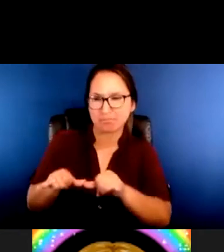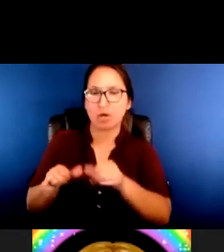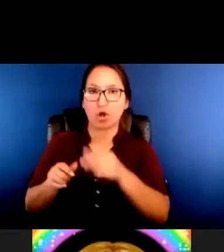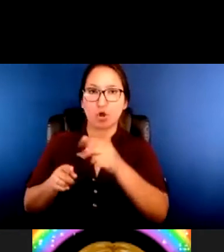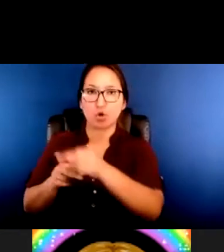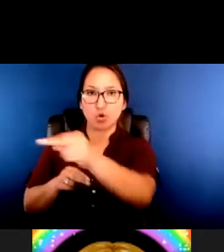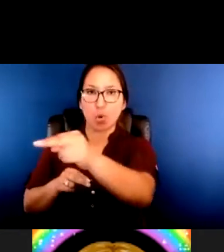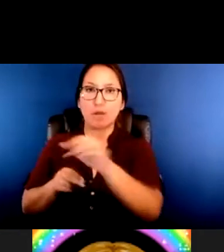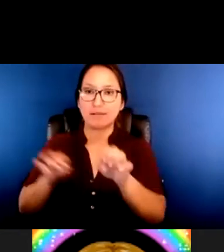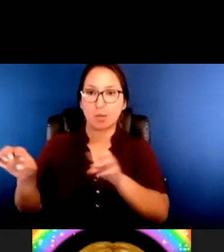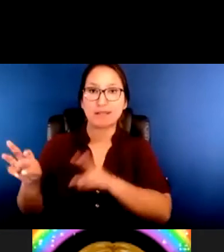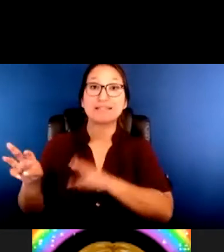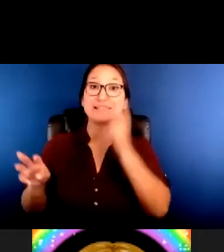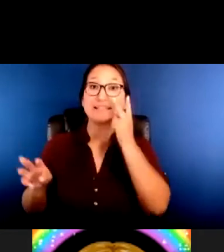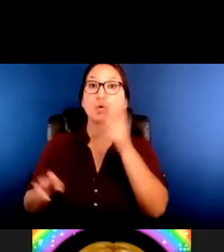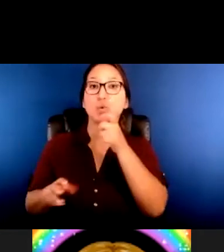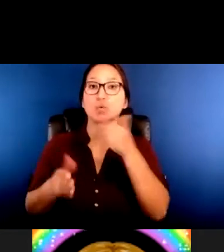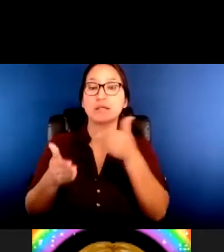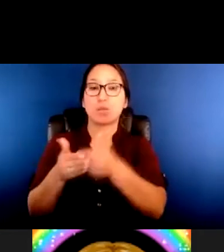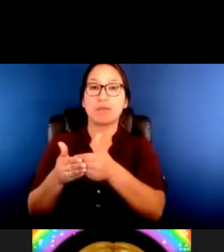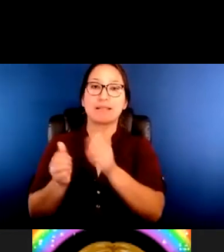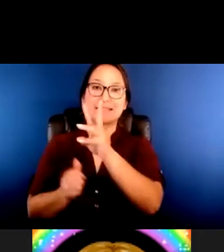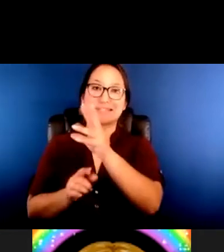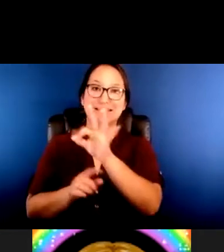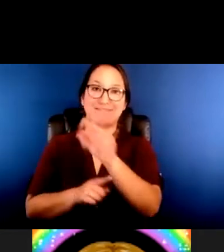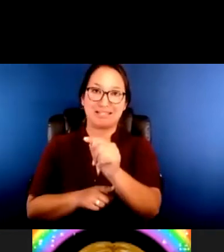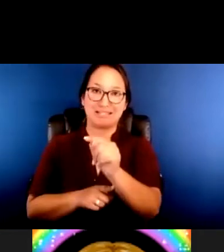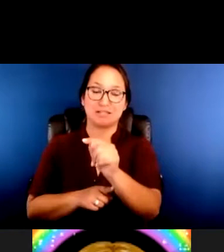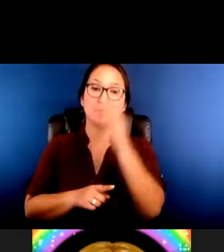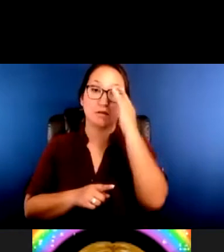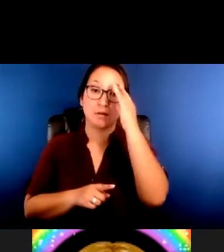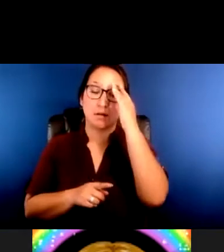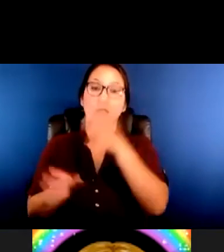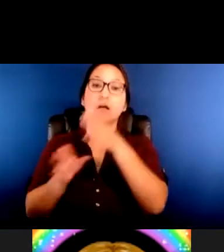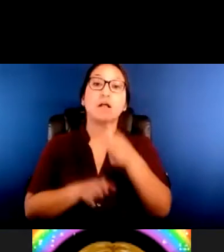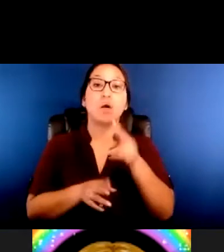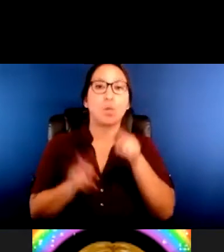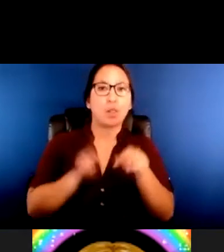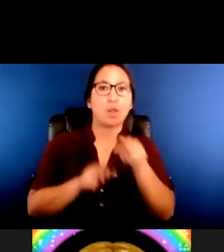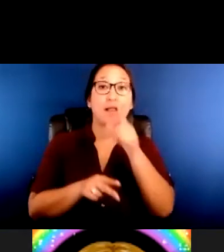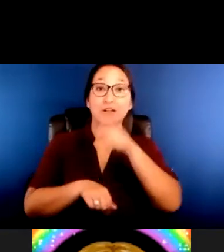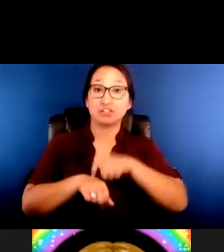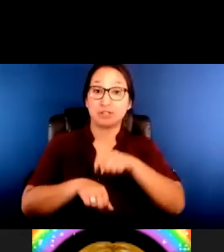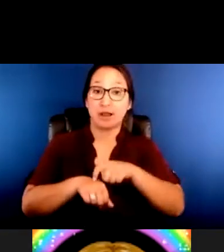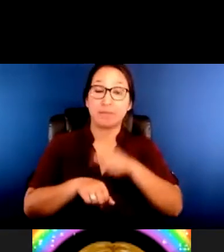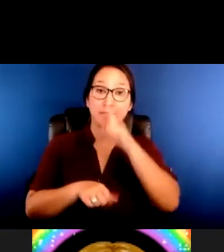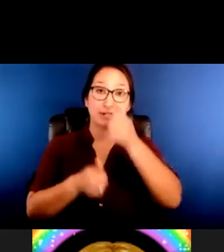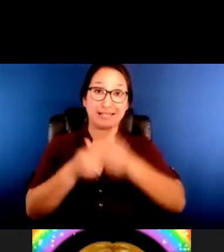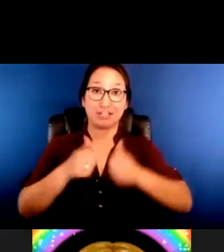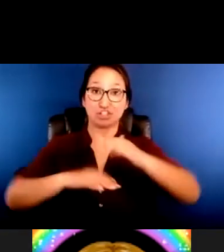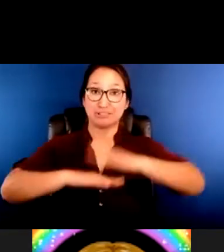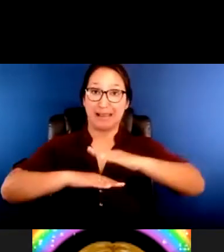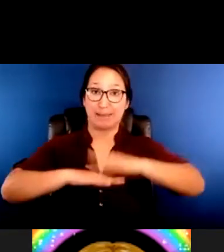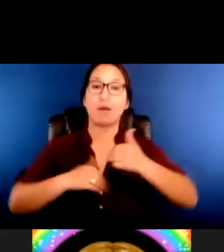6 feet. And so that would be one thing. The other way that we look is at lunchtime. At the end of each one of the tables, there is a QR code